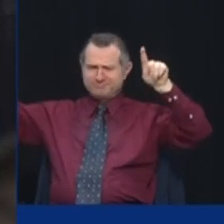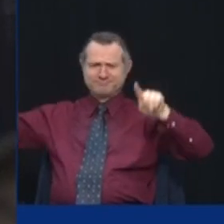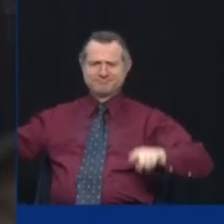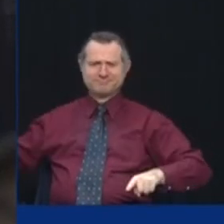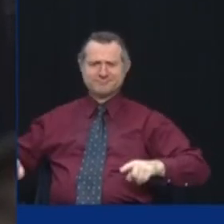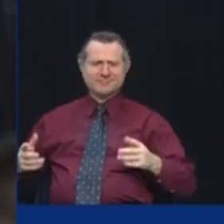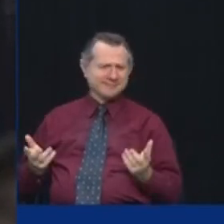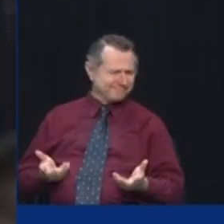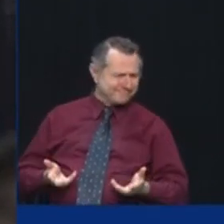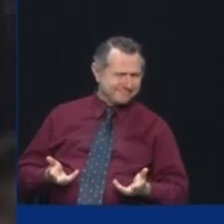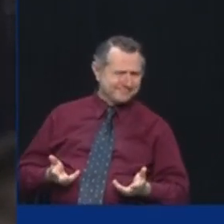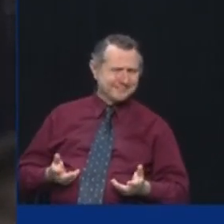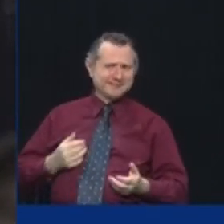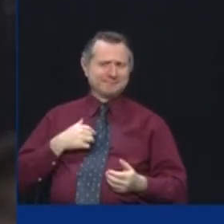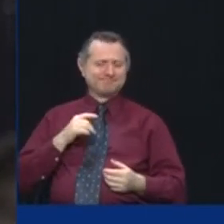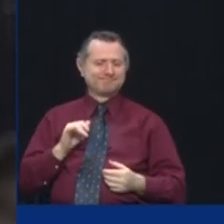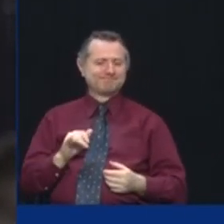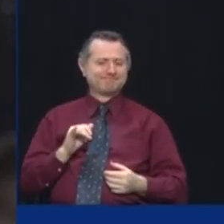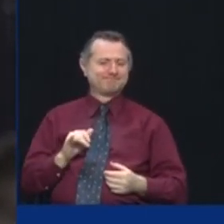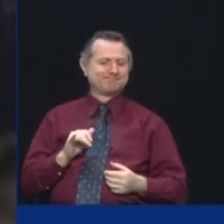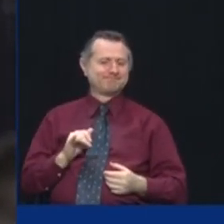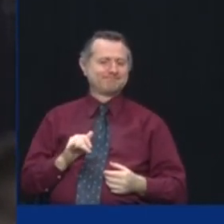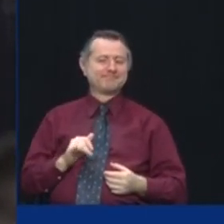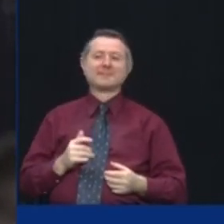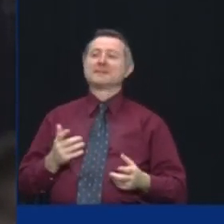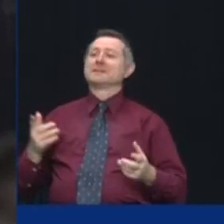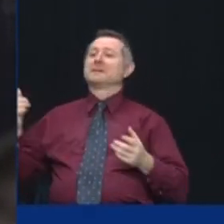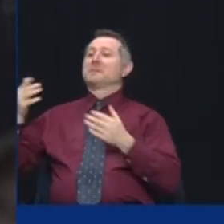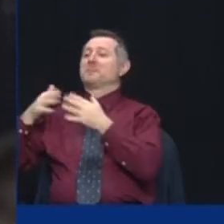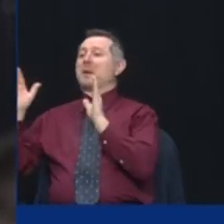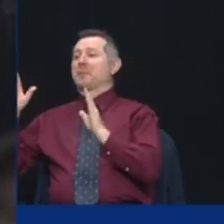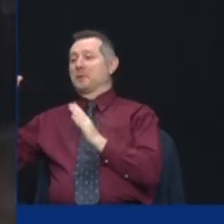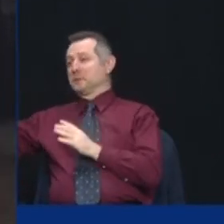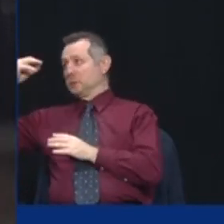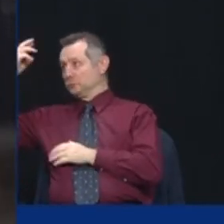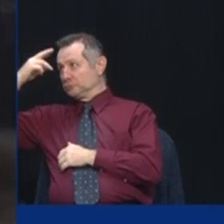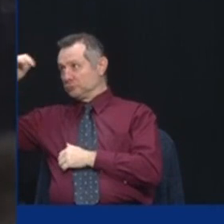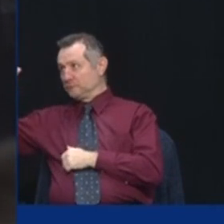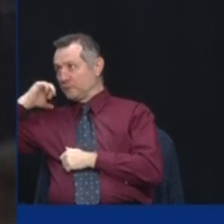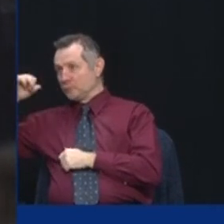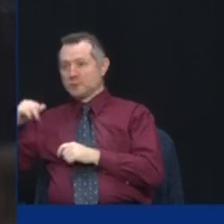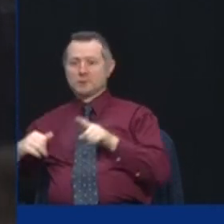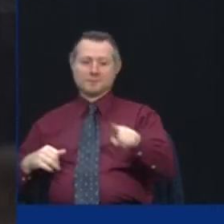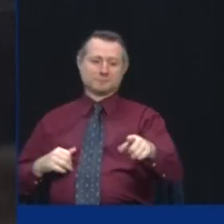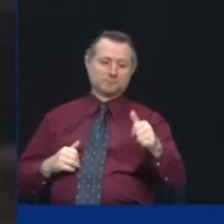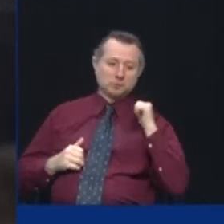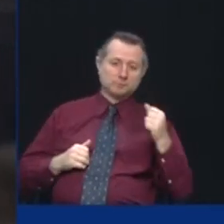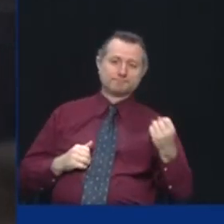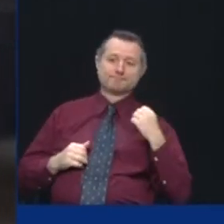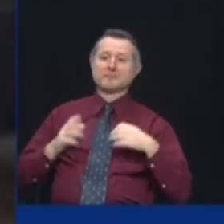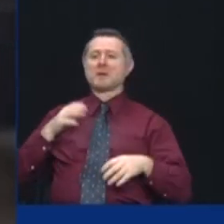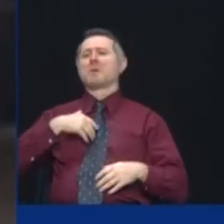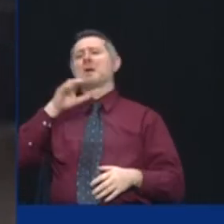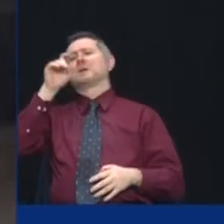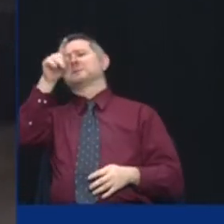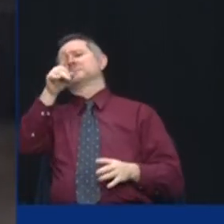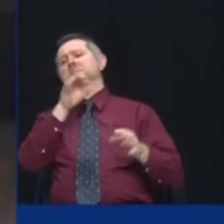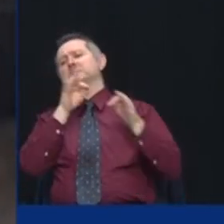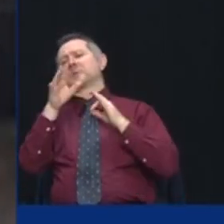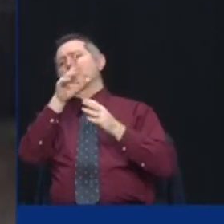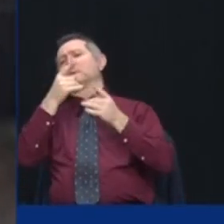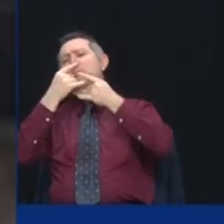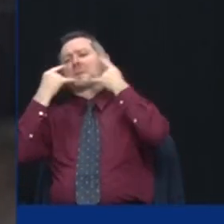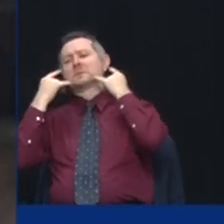made to us by them as we see in the public domain. Can you clarify what the mask rules will be come May